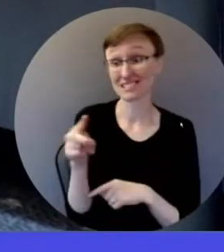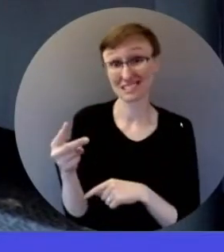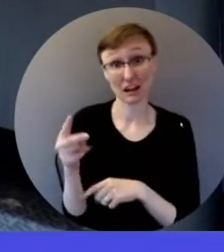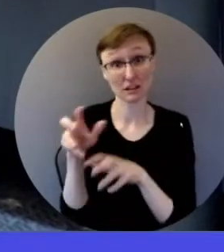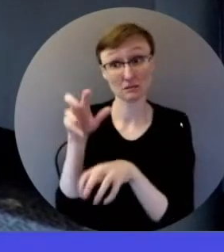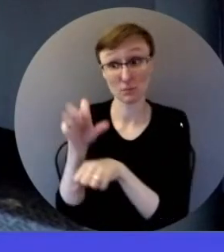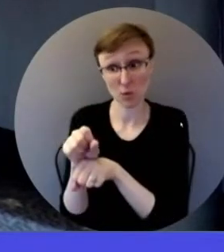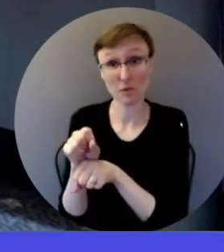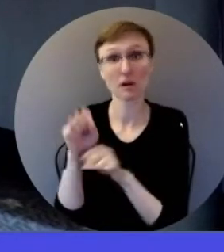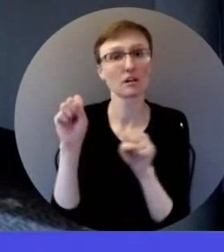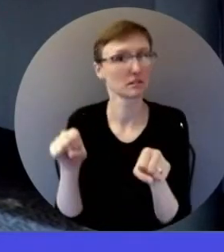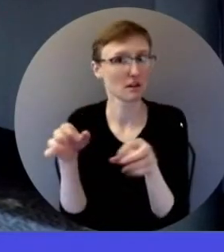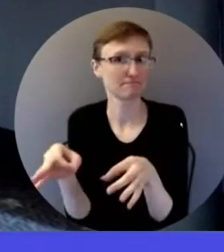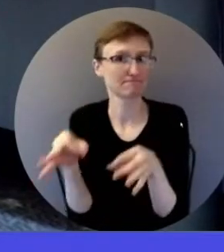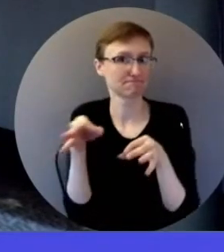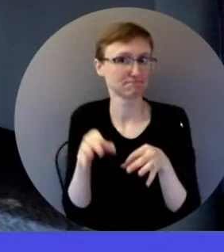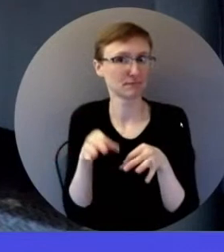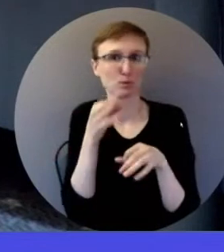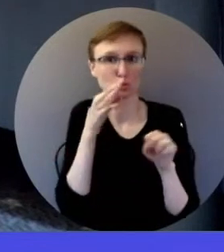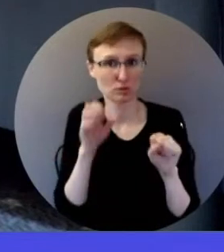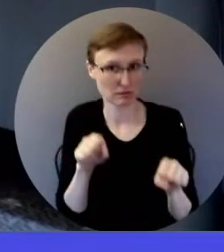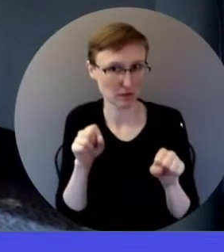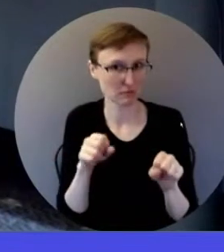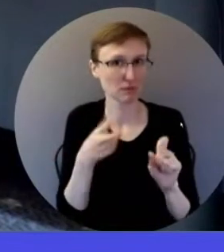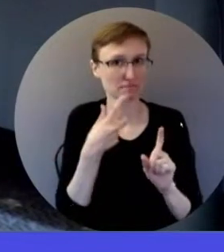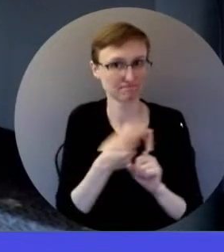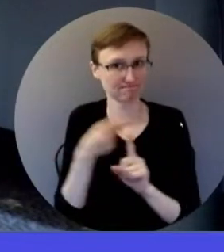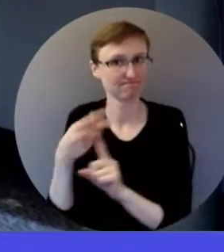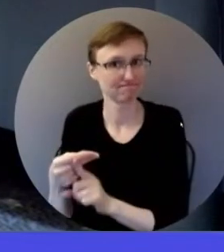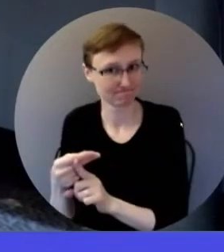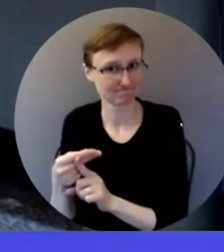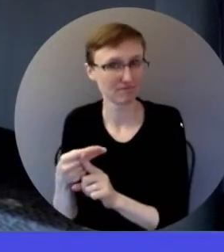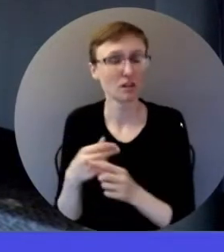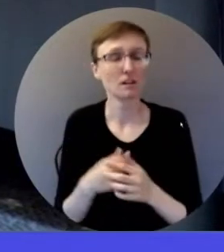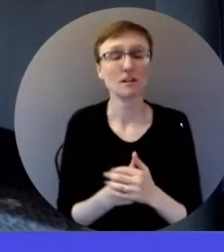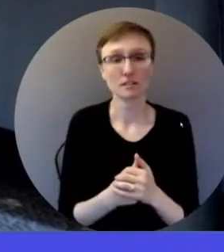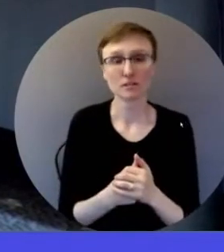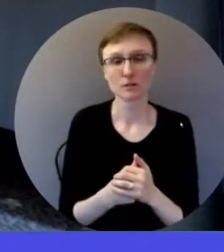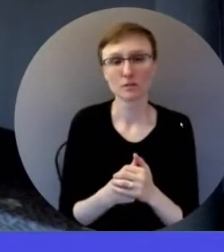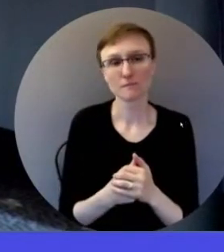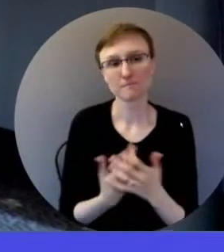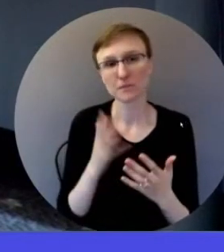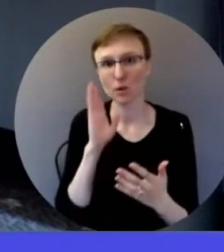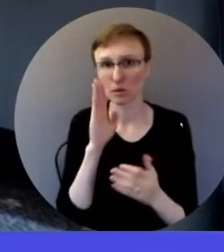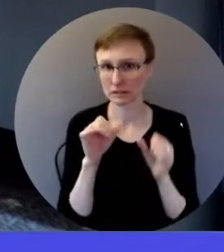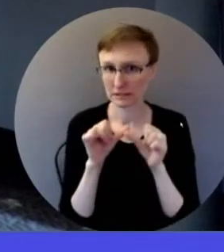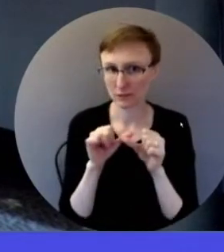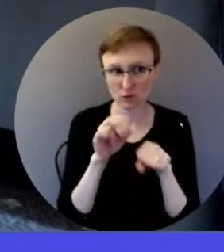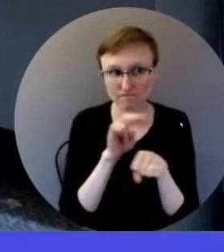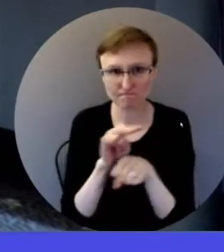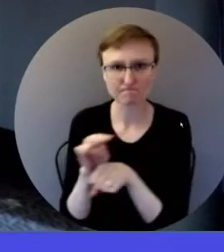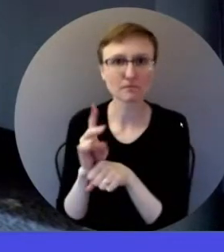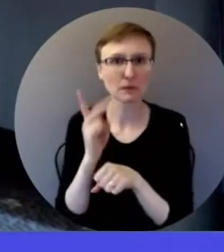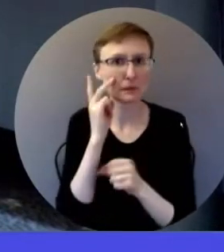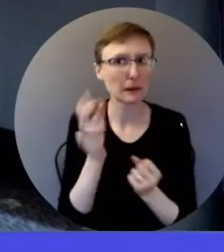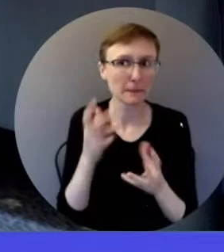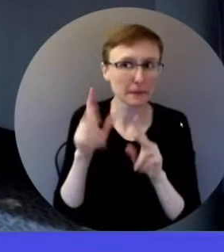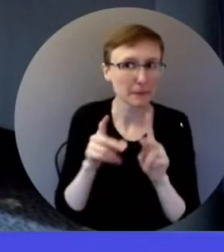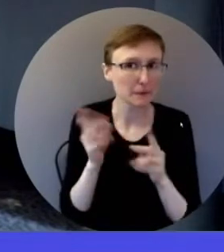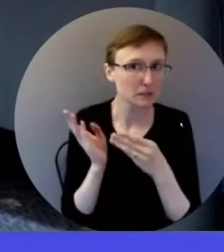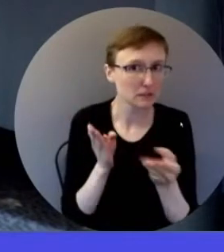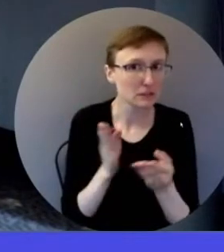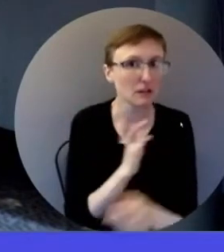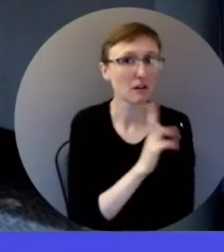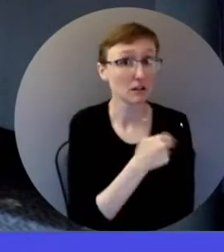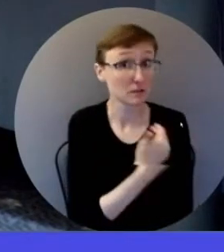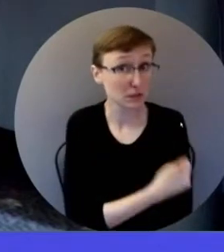team and her colleagues can look at the other indicators of hospitalizations, et cetera. So if we want to get back to some semblance of normalcy, this is the first